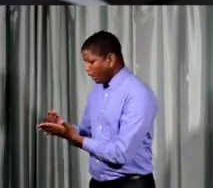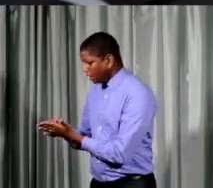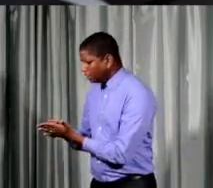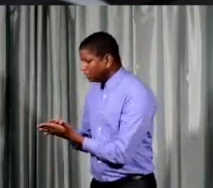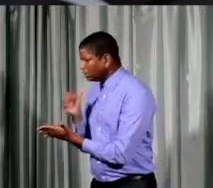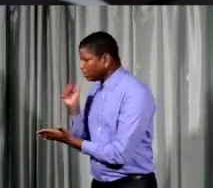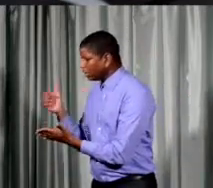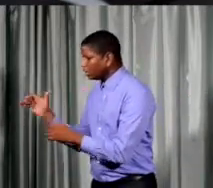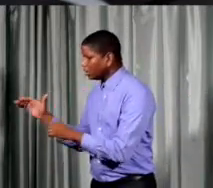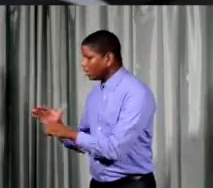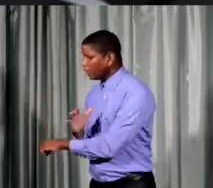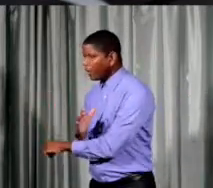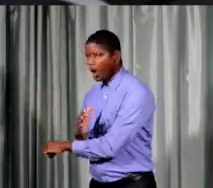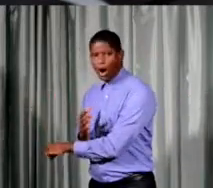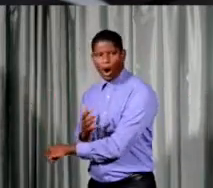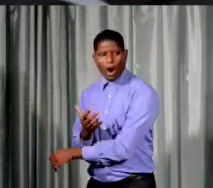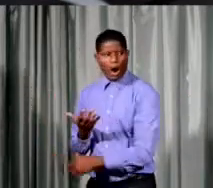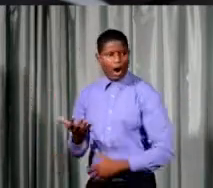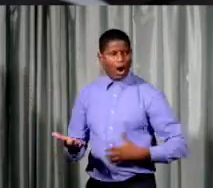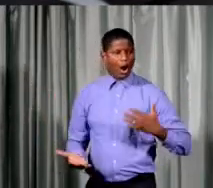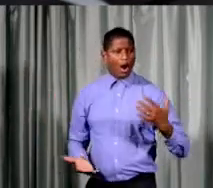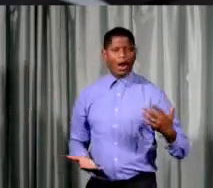Bad things tend to happen after that.